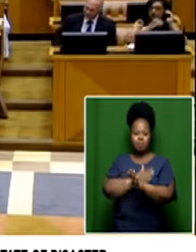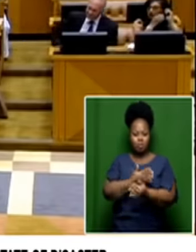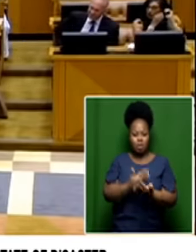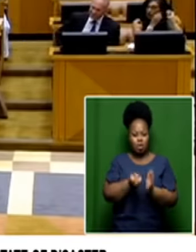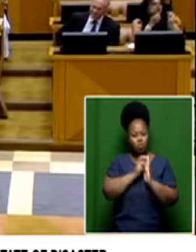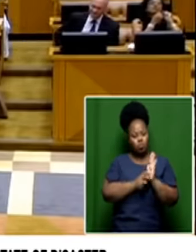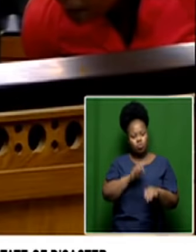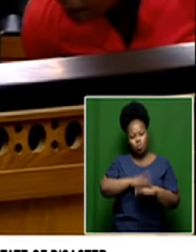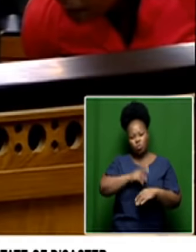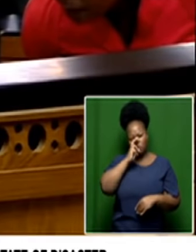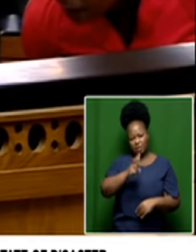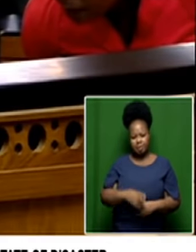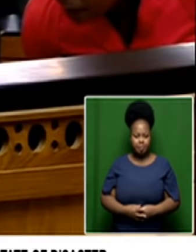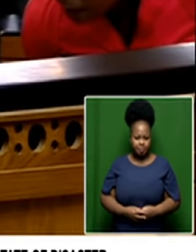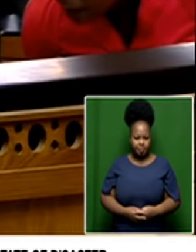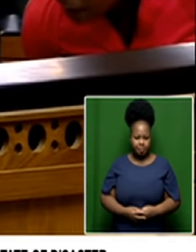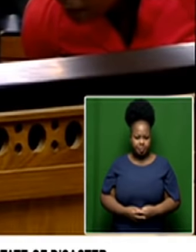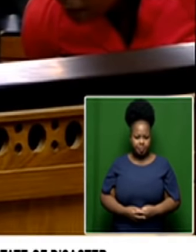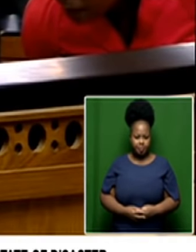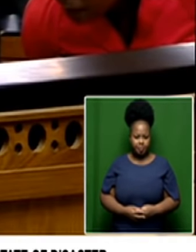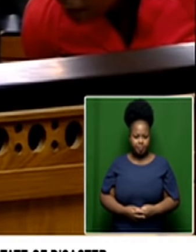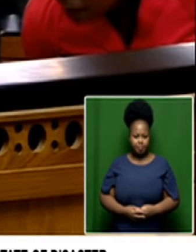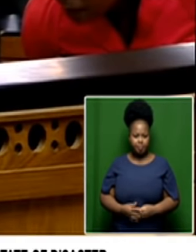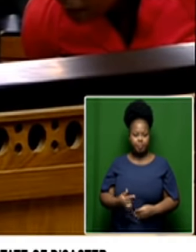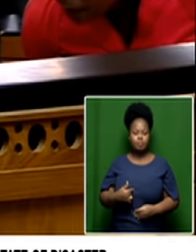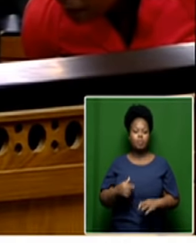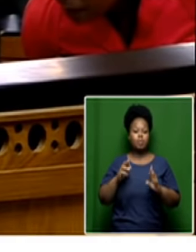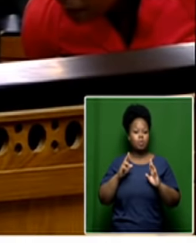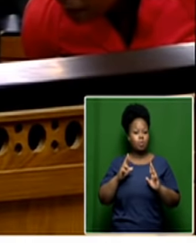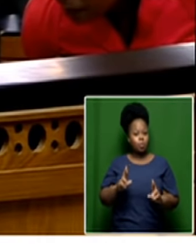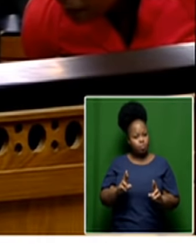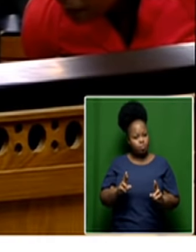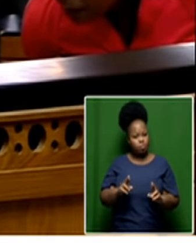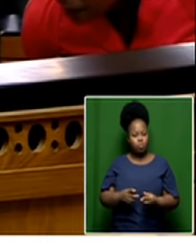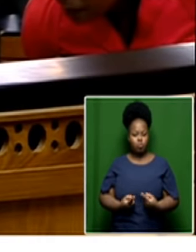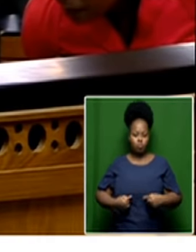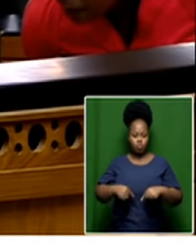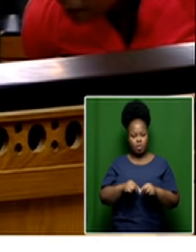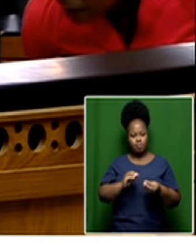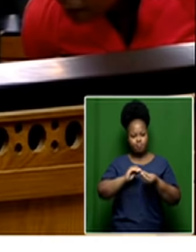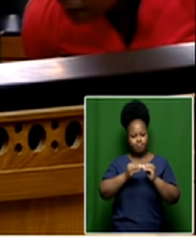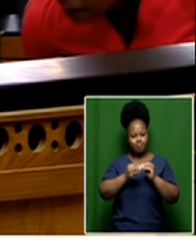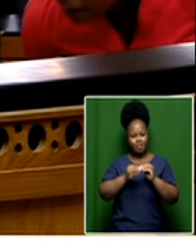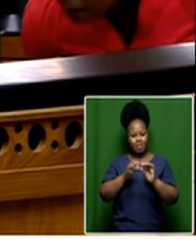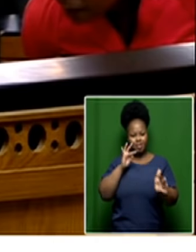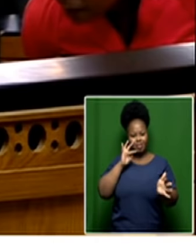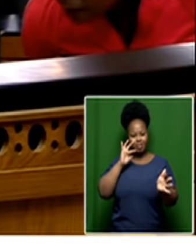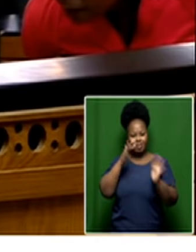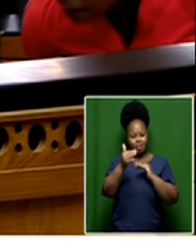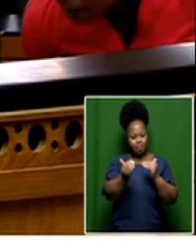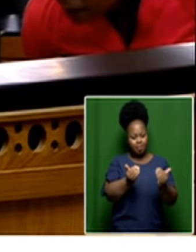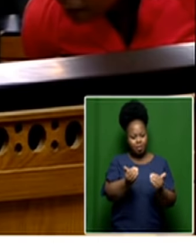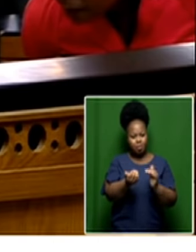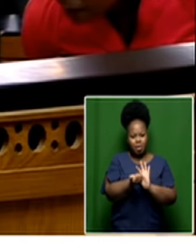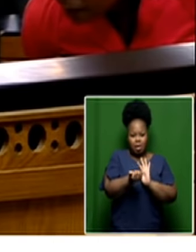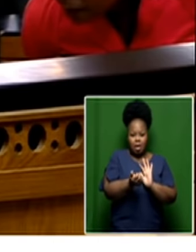more regulations. I hope that we can amend the Disaster Management Act in such a way that